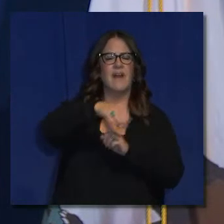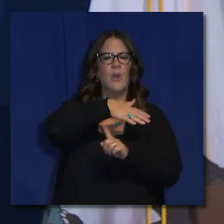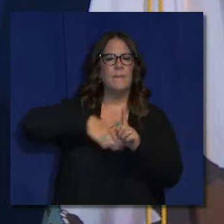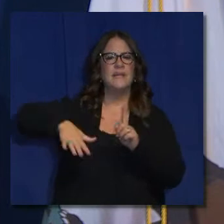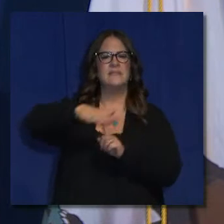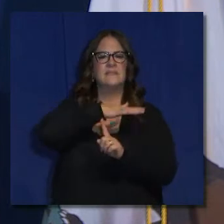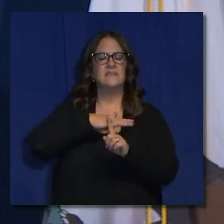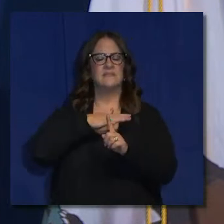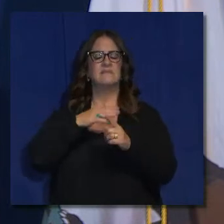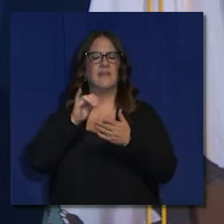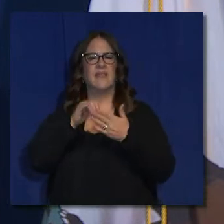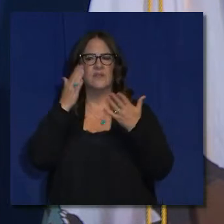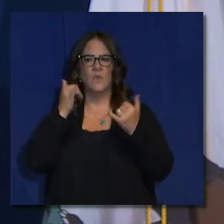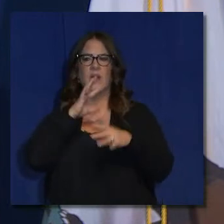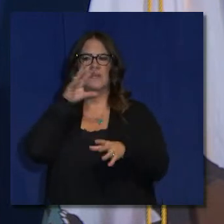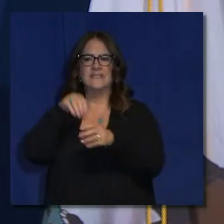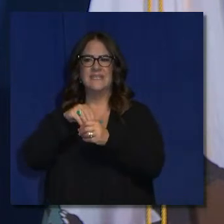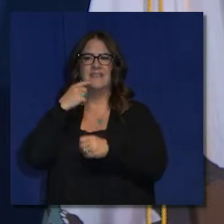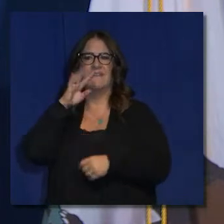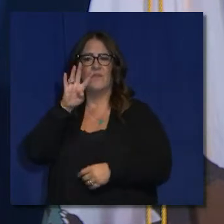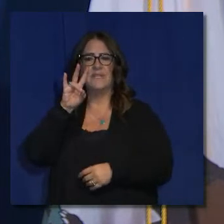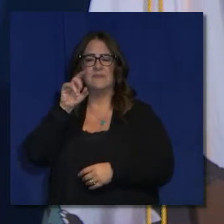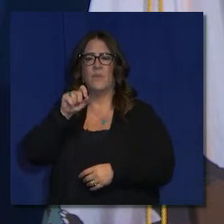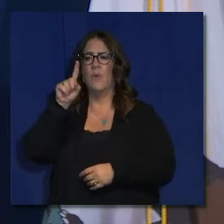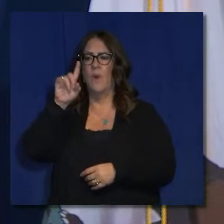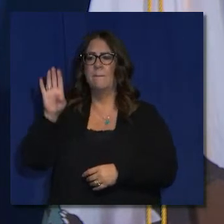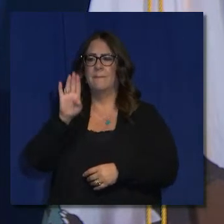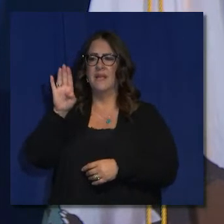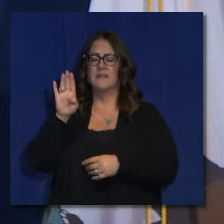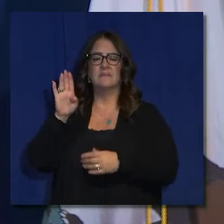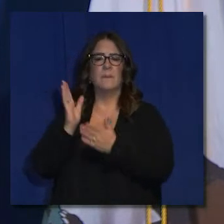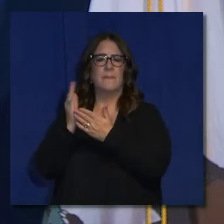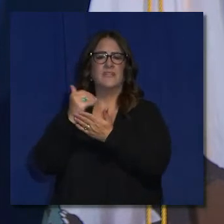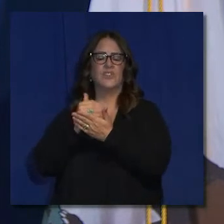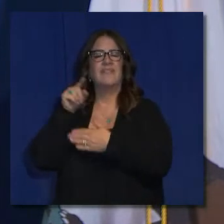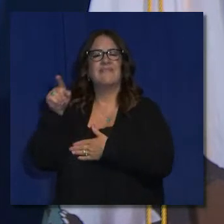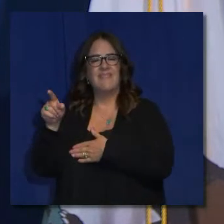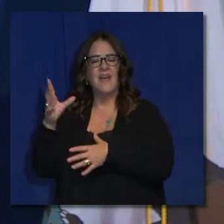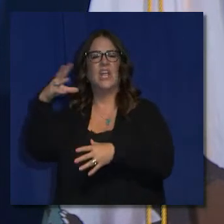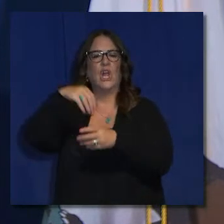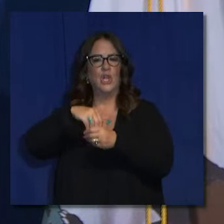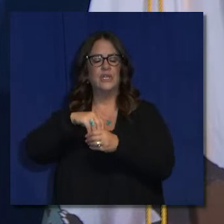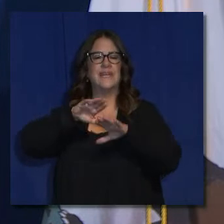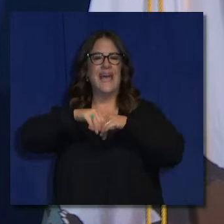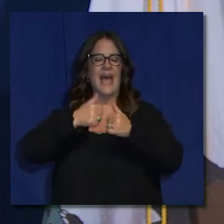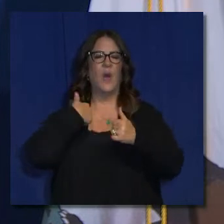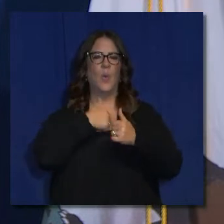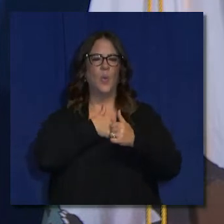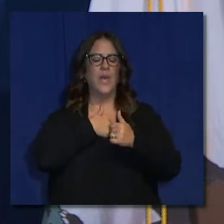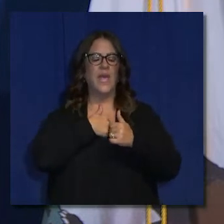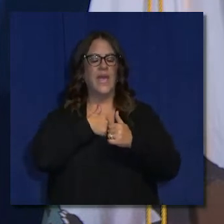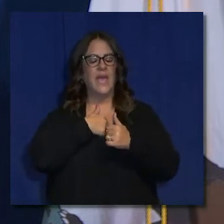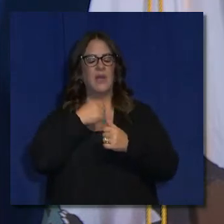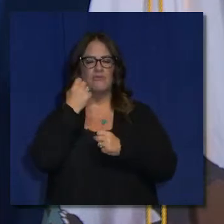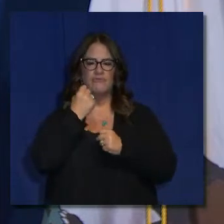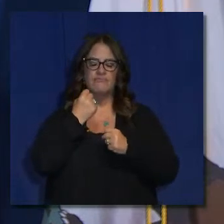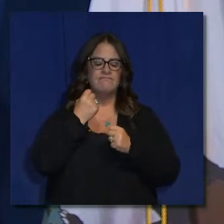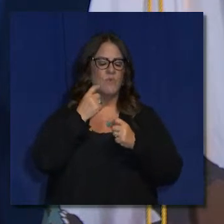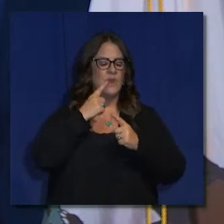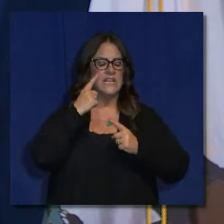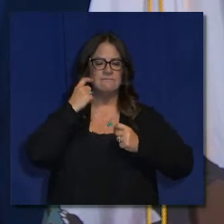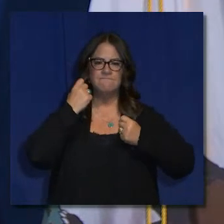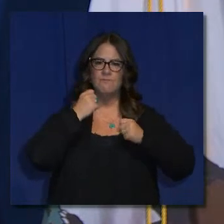in the larger $47.1 billion budget, radically changing the way we produce and consume energy at a stage and